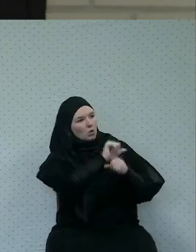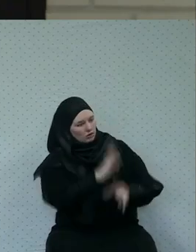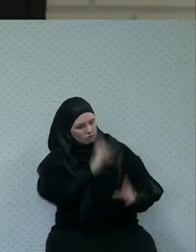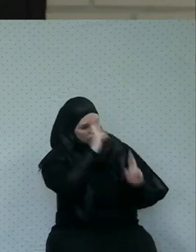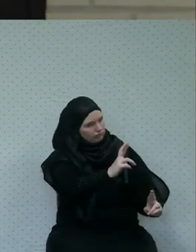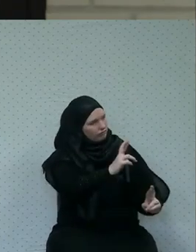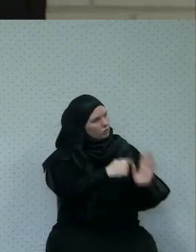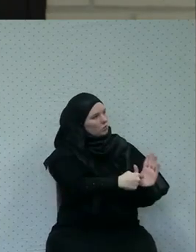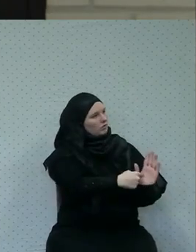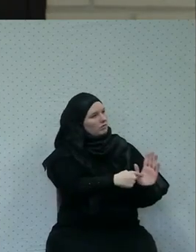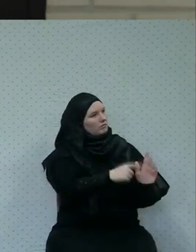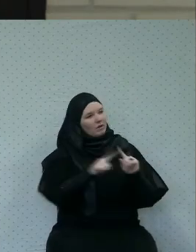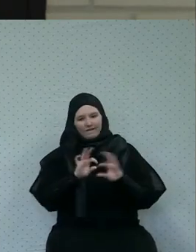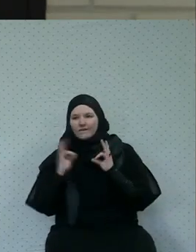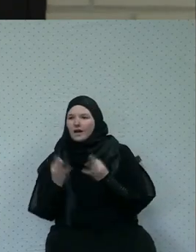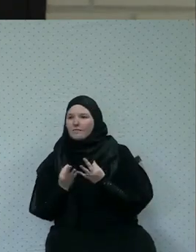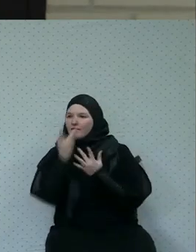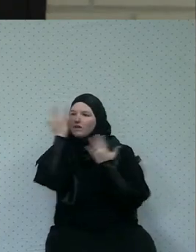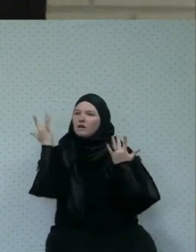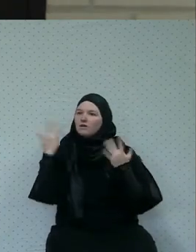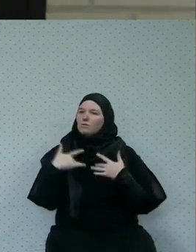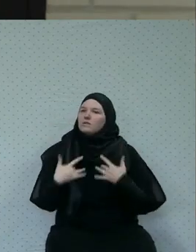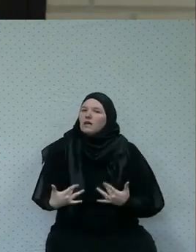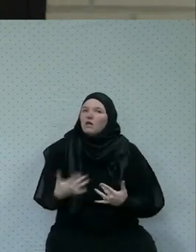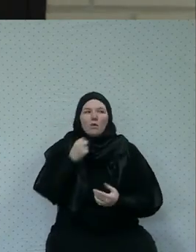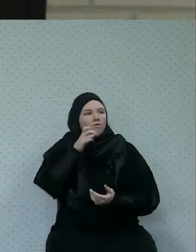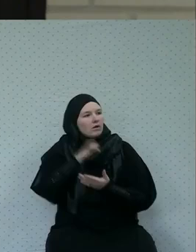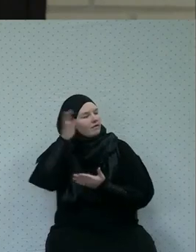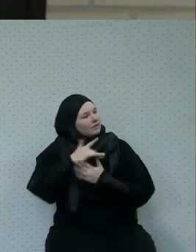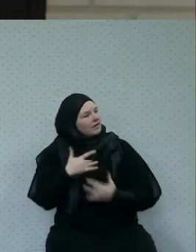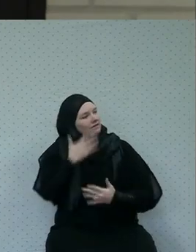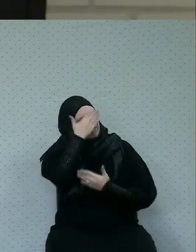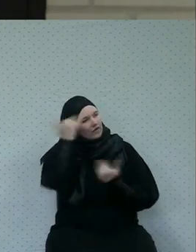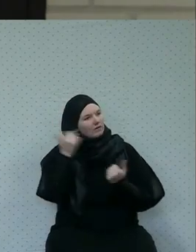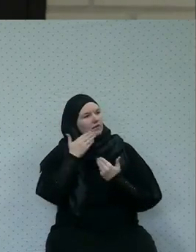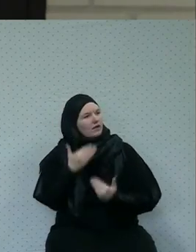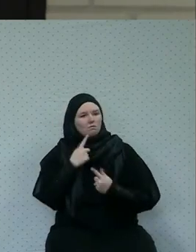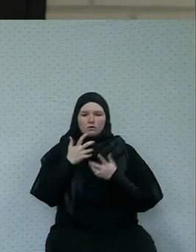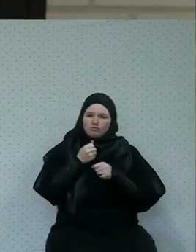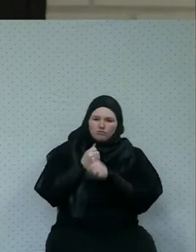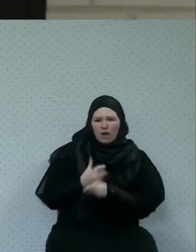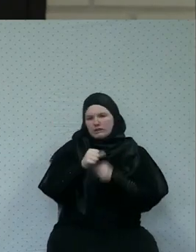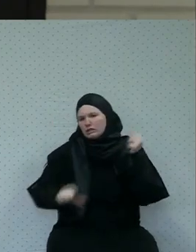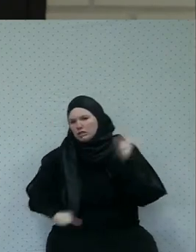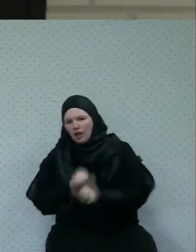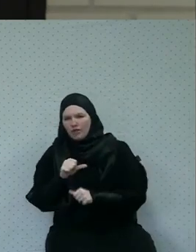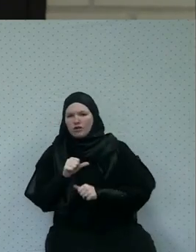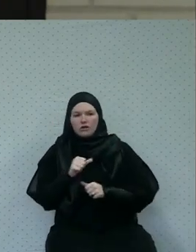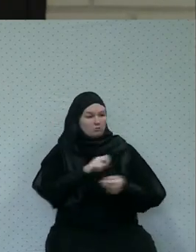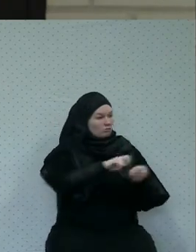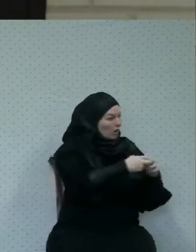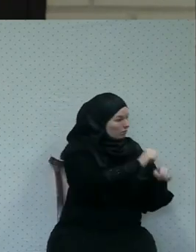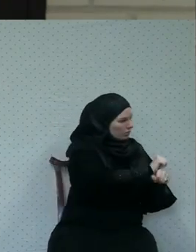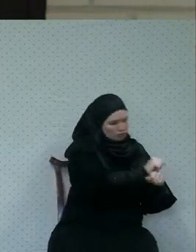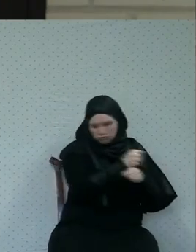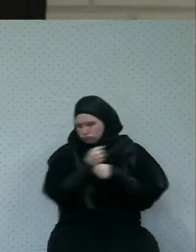right? But when it comes to family, we take our spouses for granted. We scream at each other, we yell at each other,